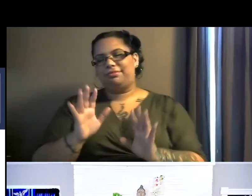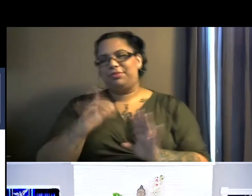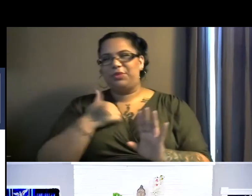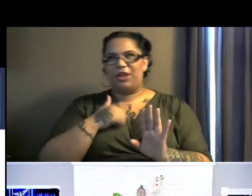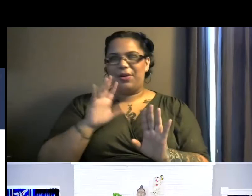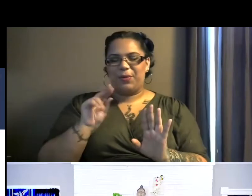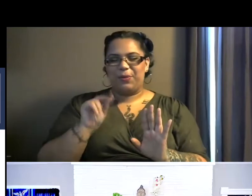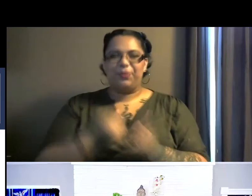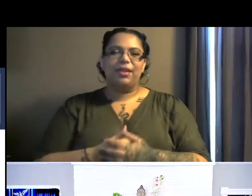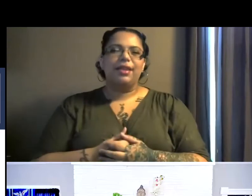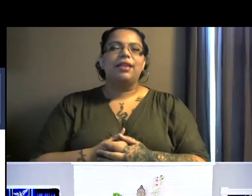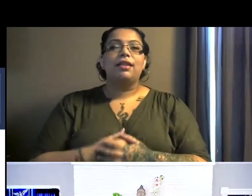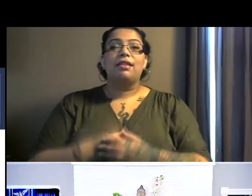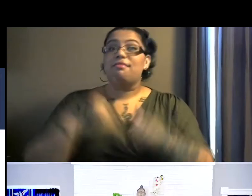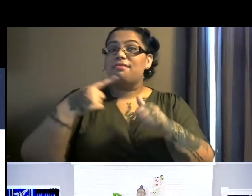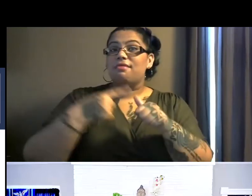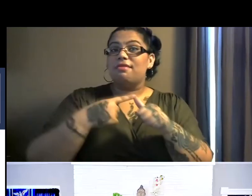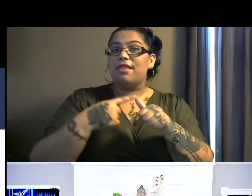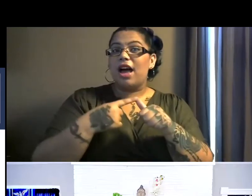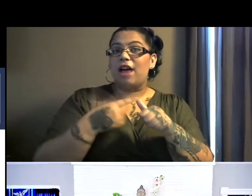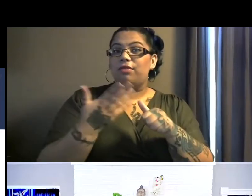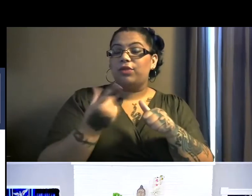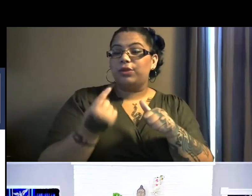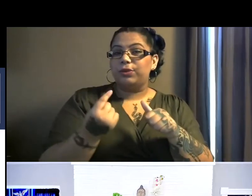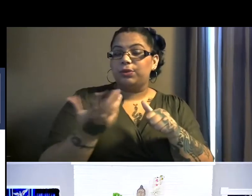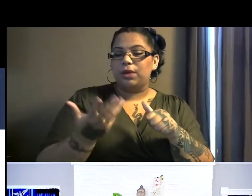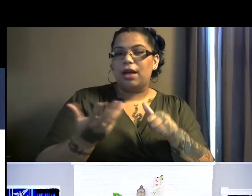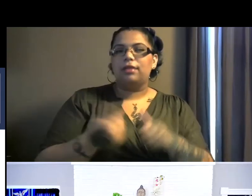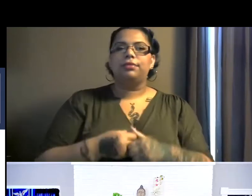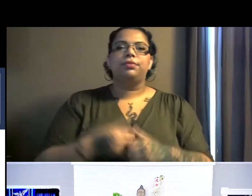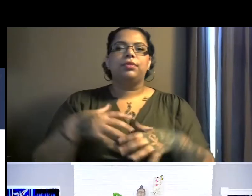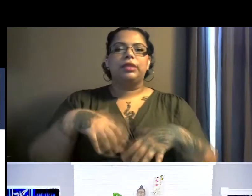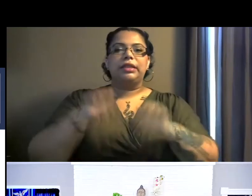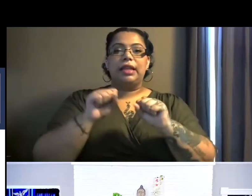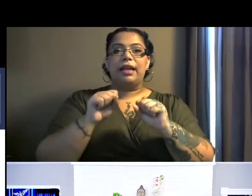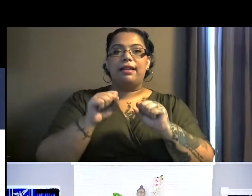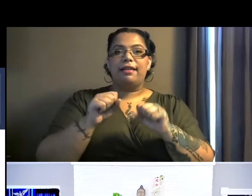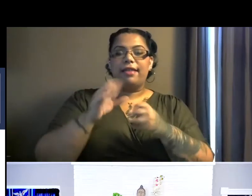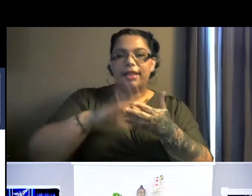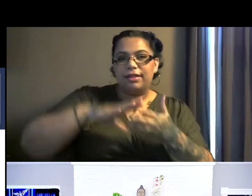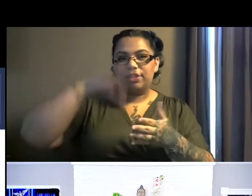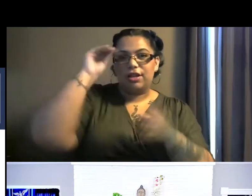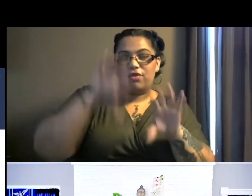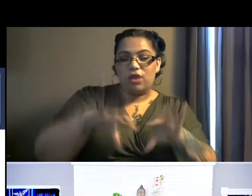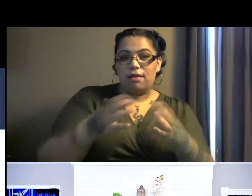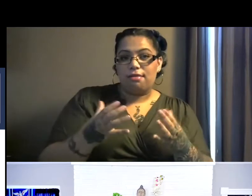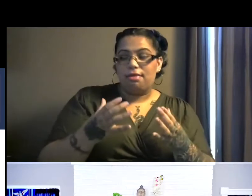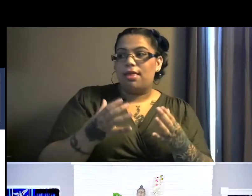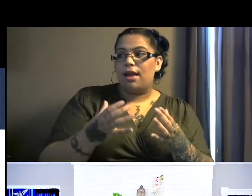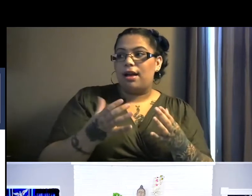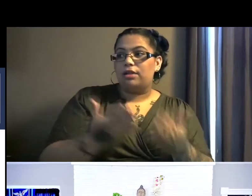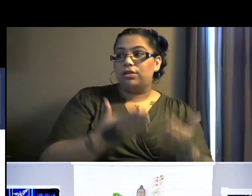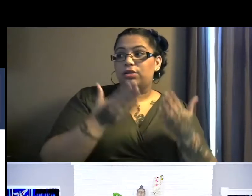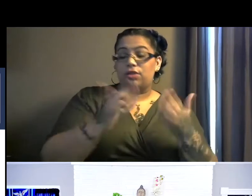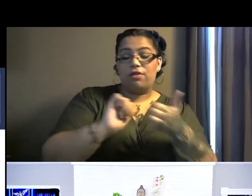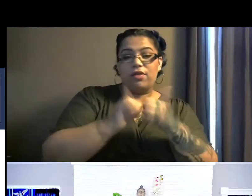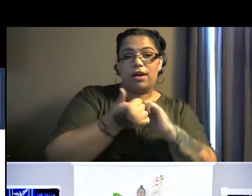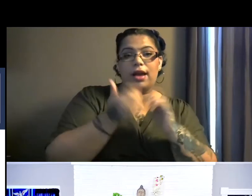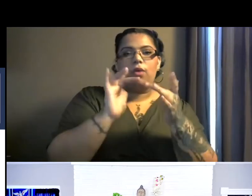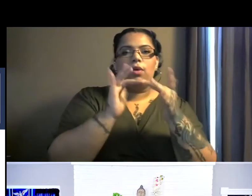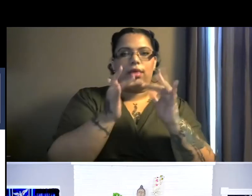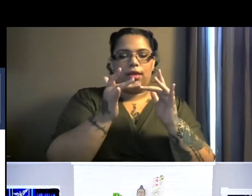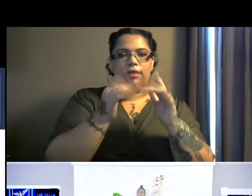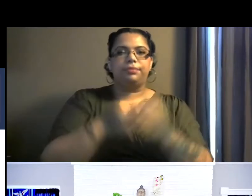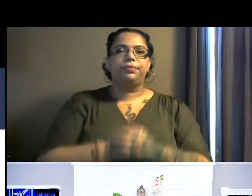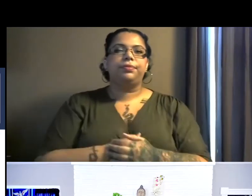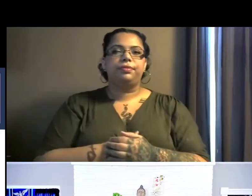first step is to take the Discovery class, which is offered online and can be taken